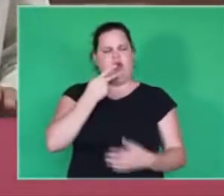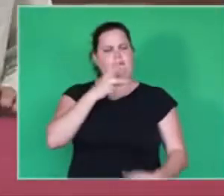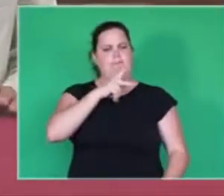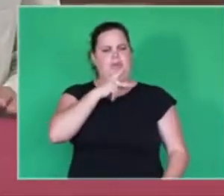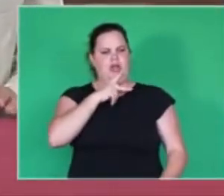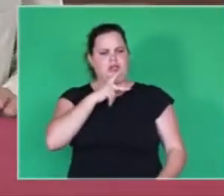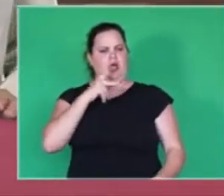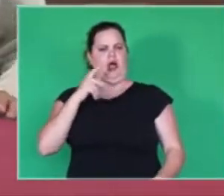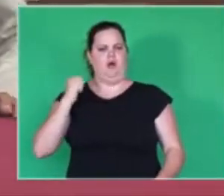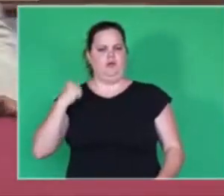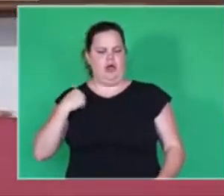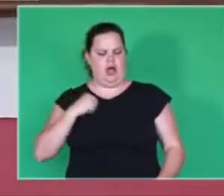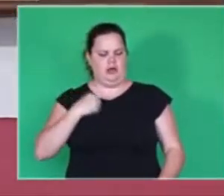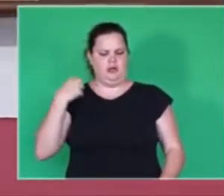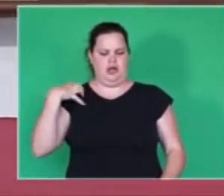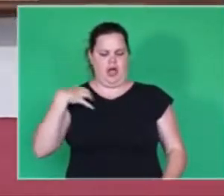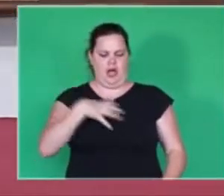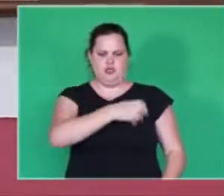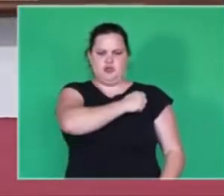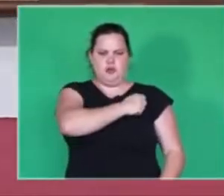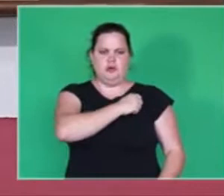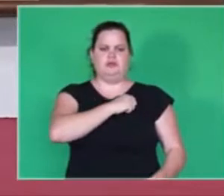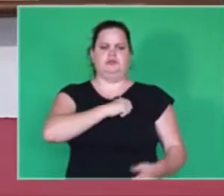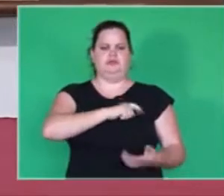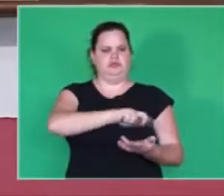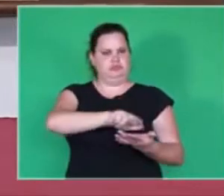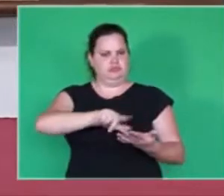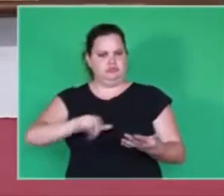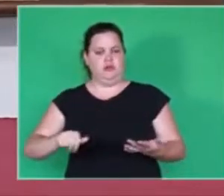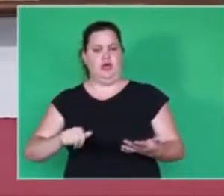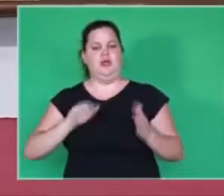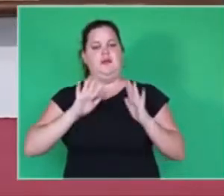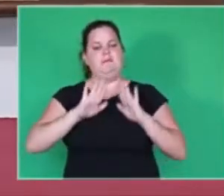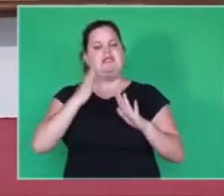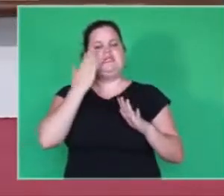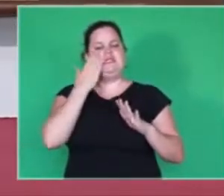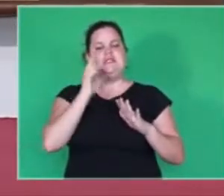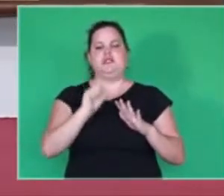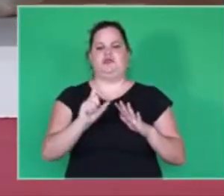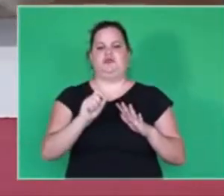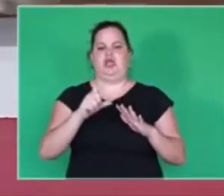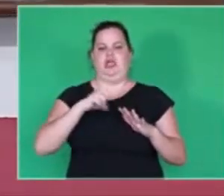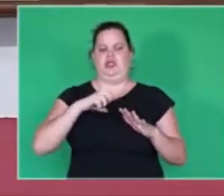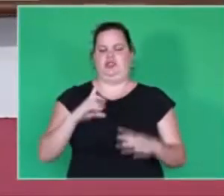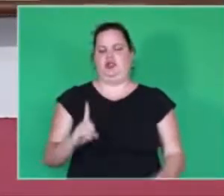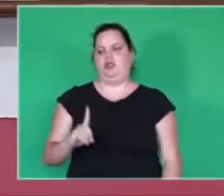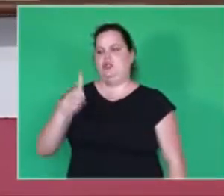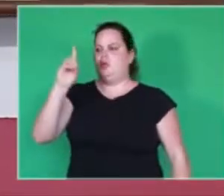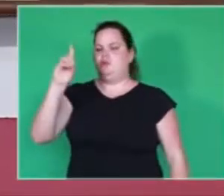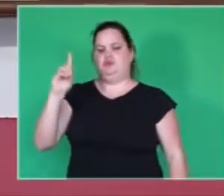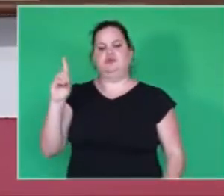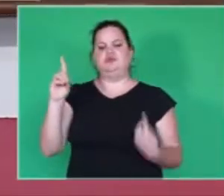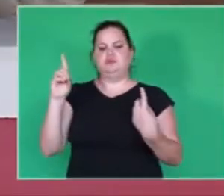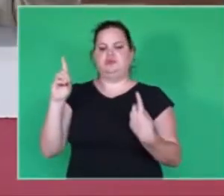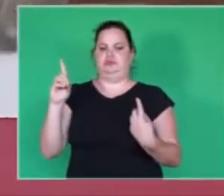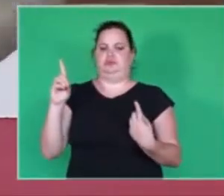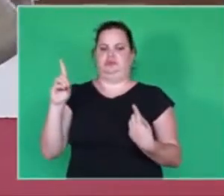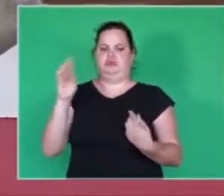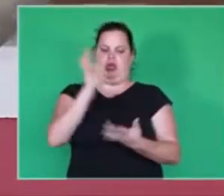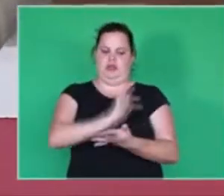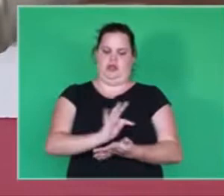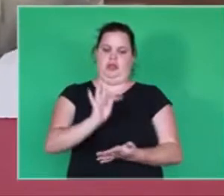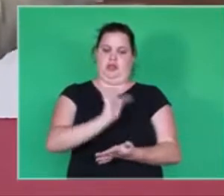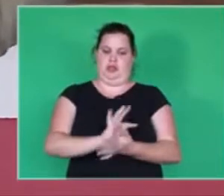and Aristotle believe in God. That doesn't exist. They understood that there was a God.